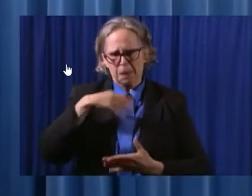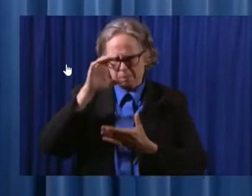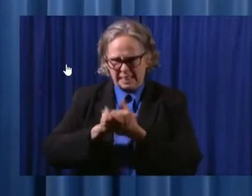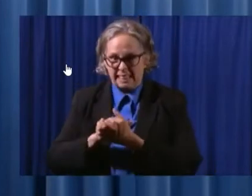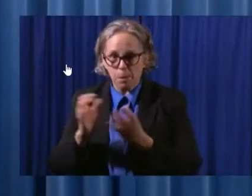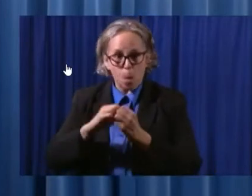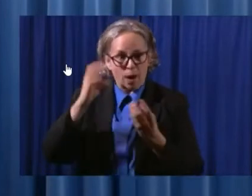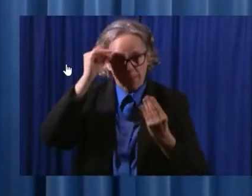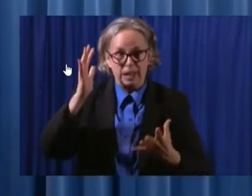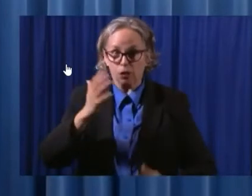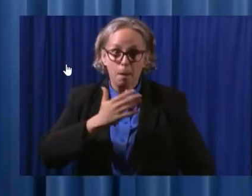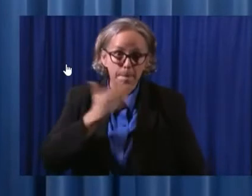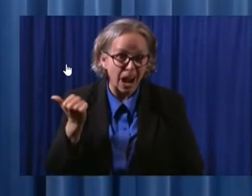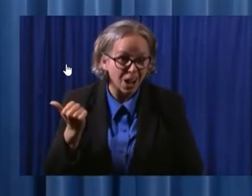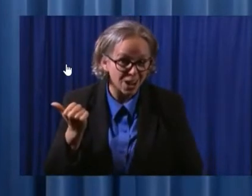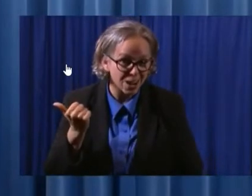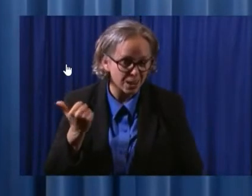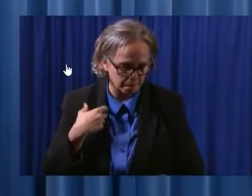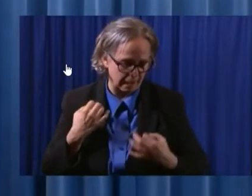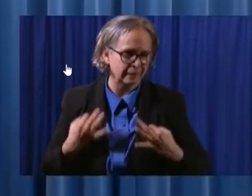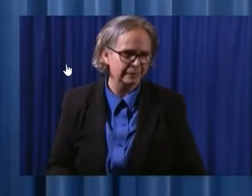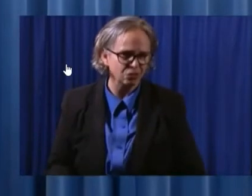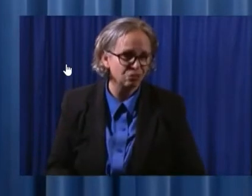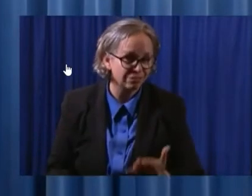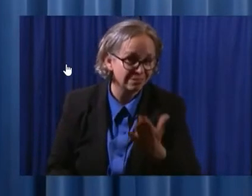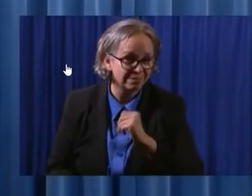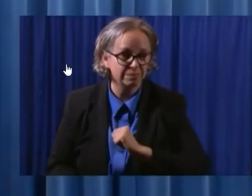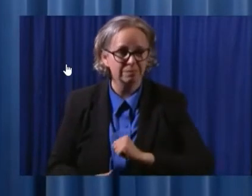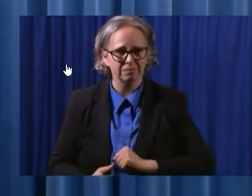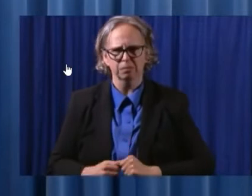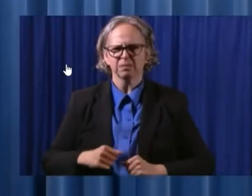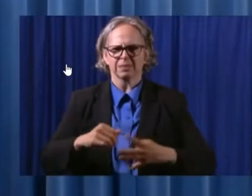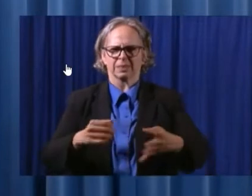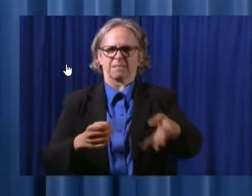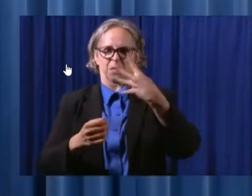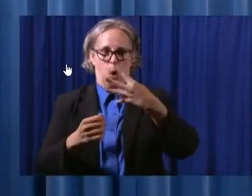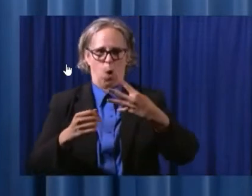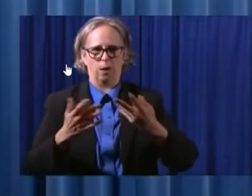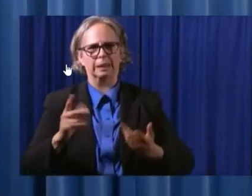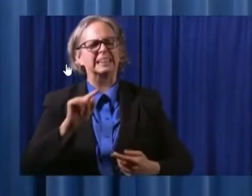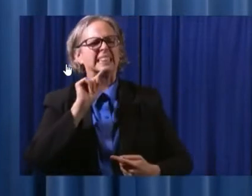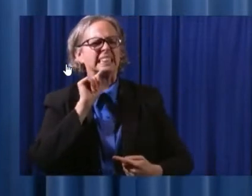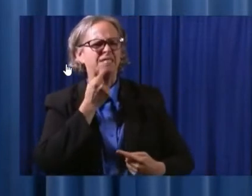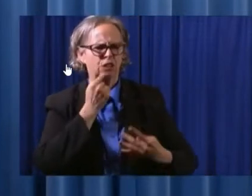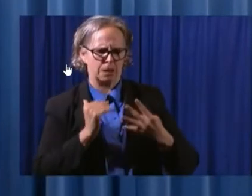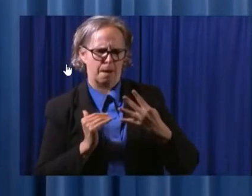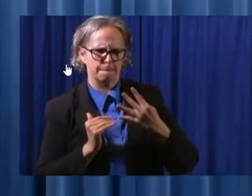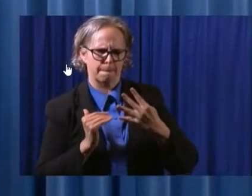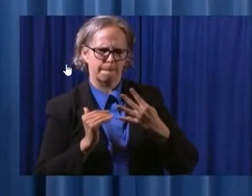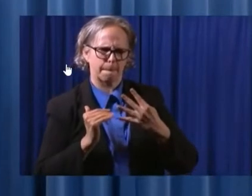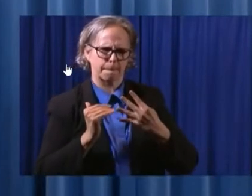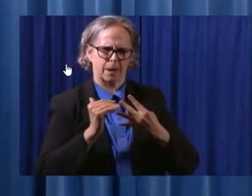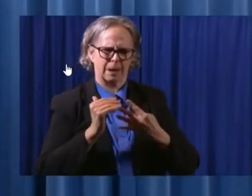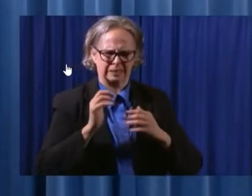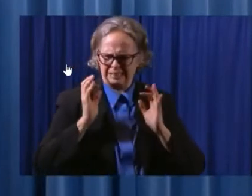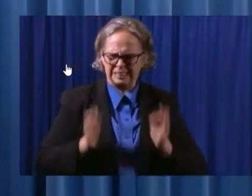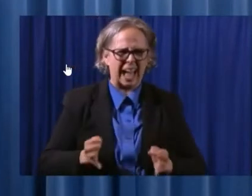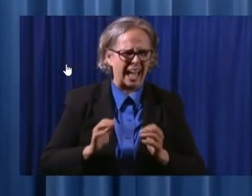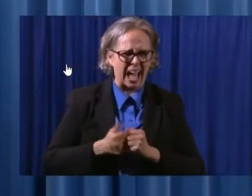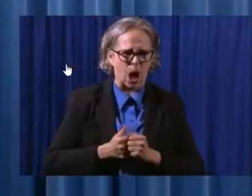that provide Ohioans with guidance as to the severity of the problem in the counties in which they live. The levels are determined by 7